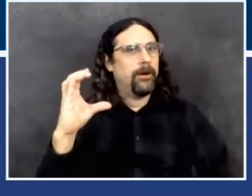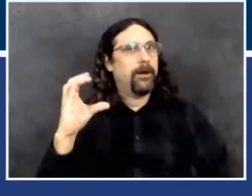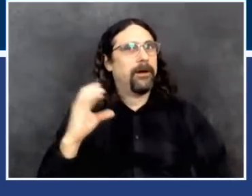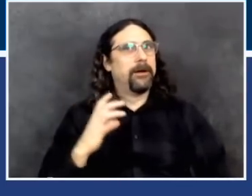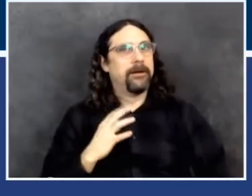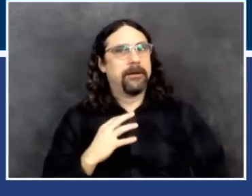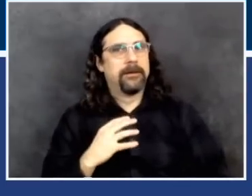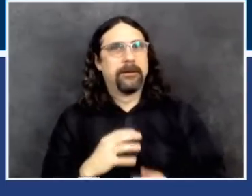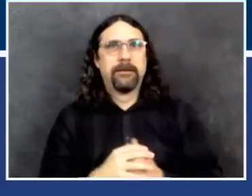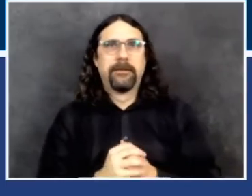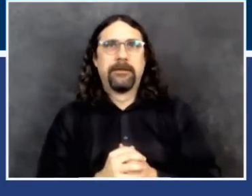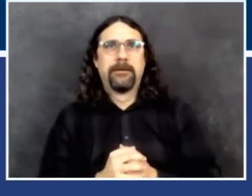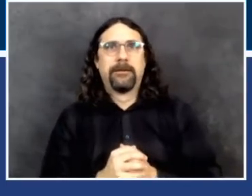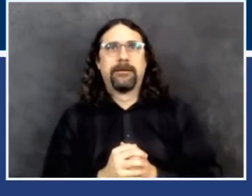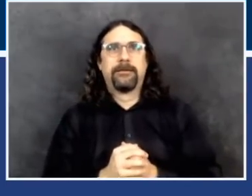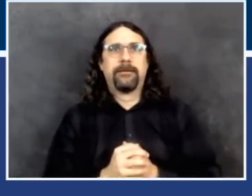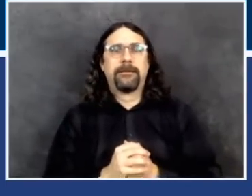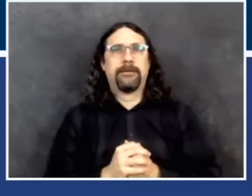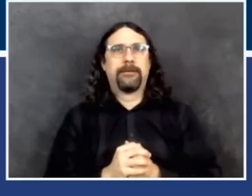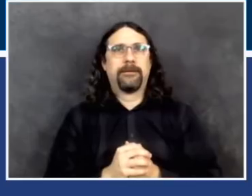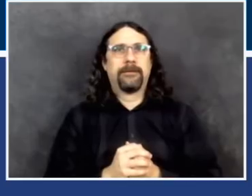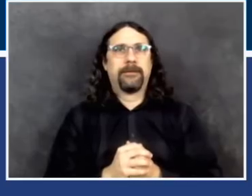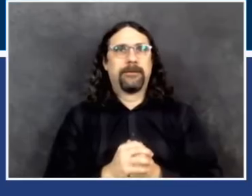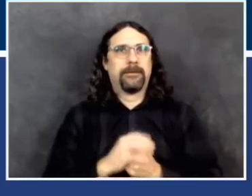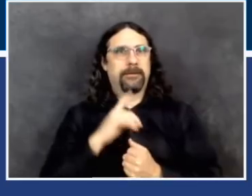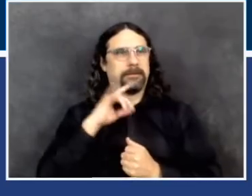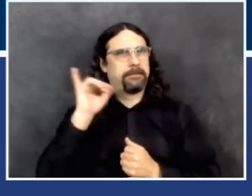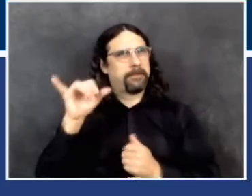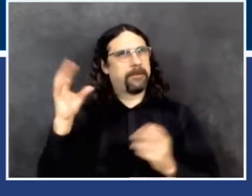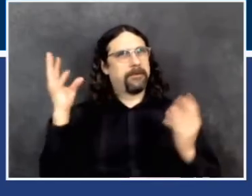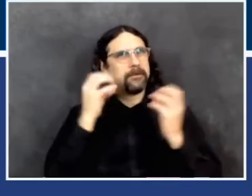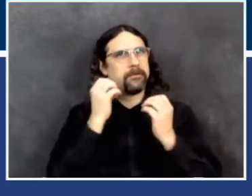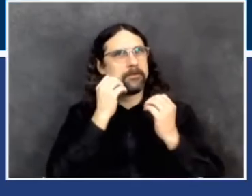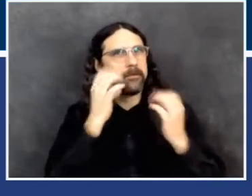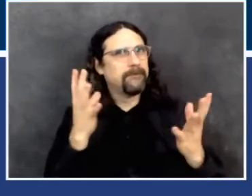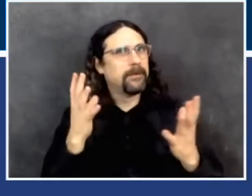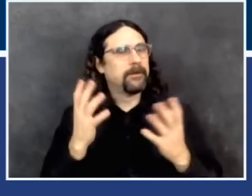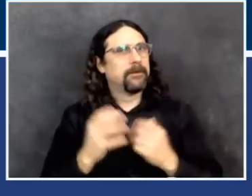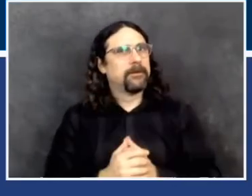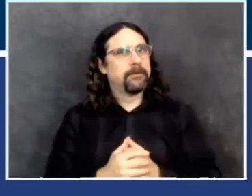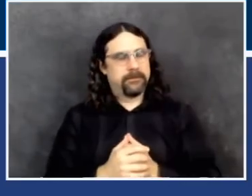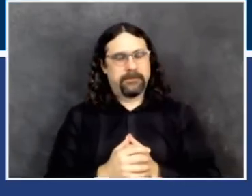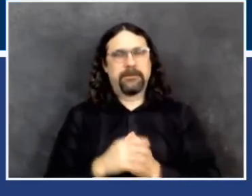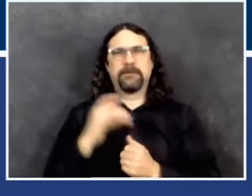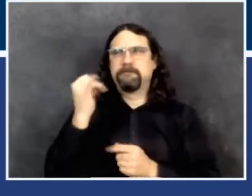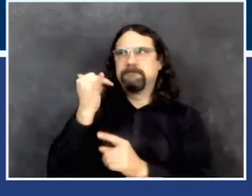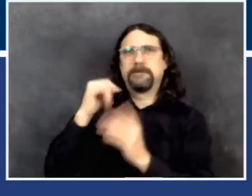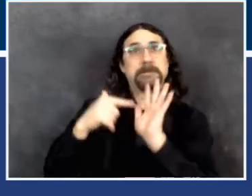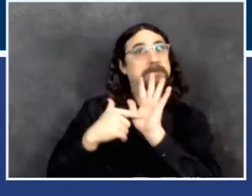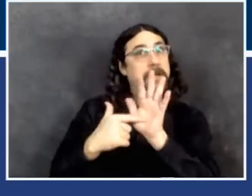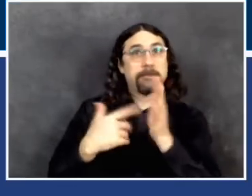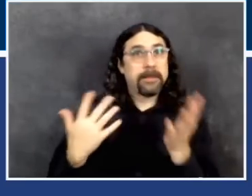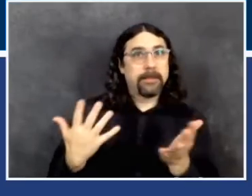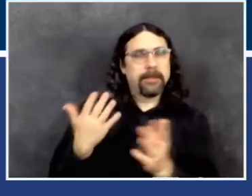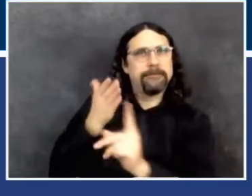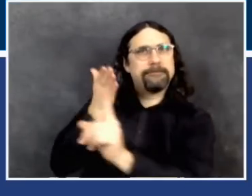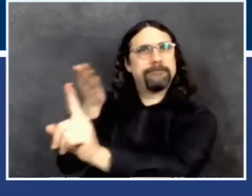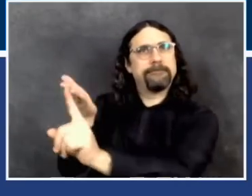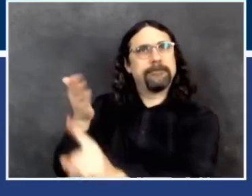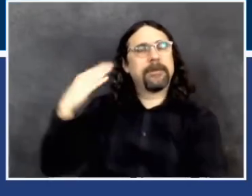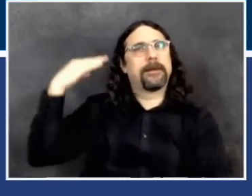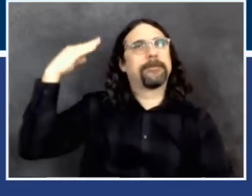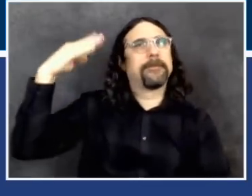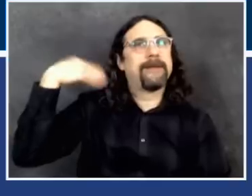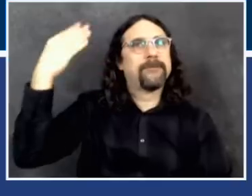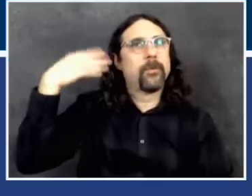Hospital, where I always have trouble with this word, anesthesiologists and neurosurgeons went into the